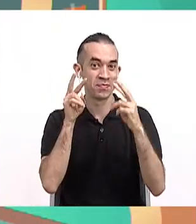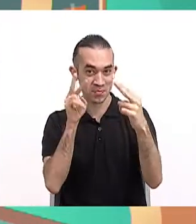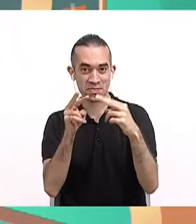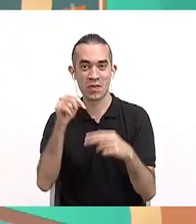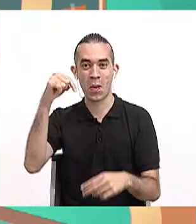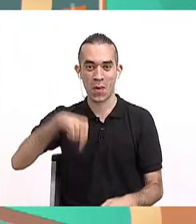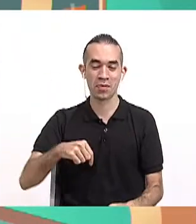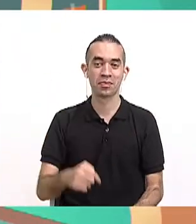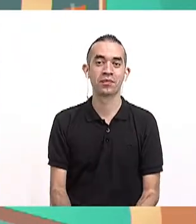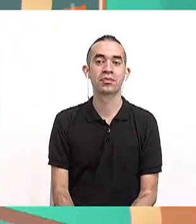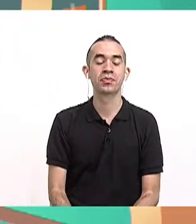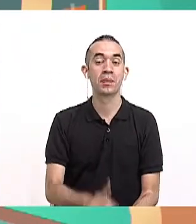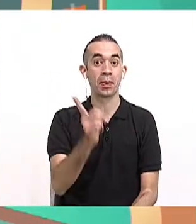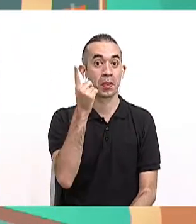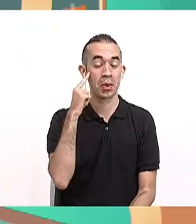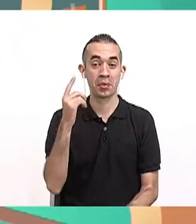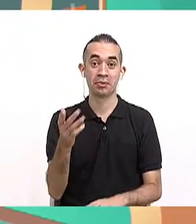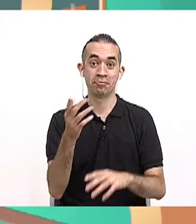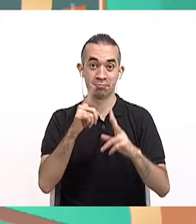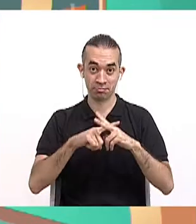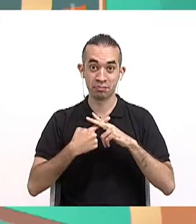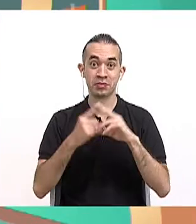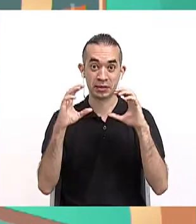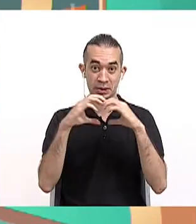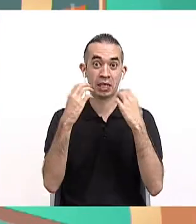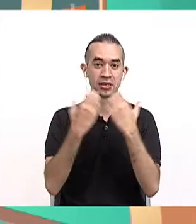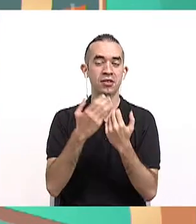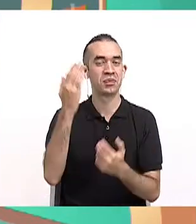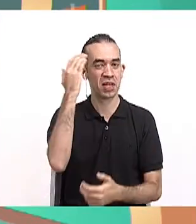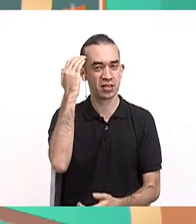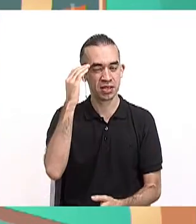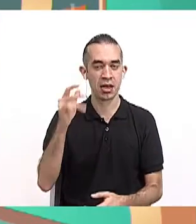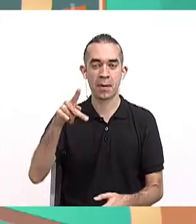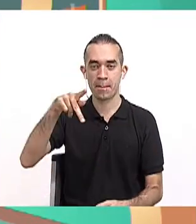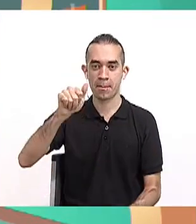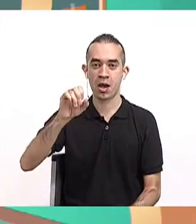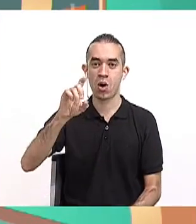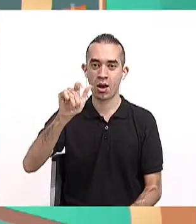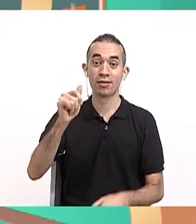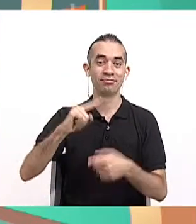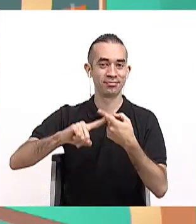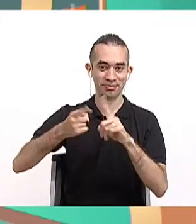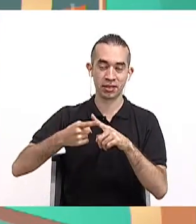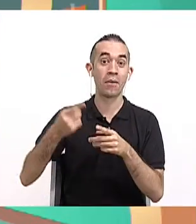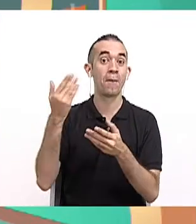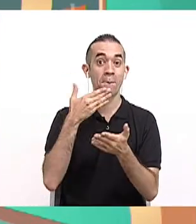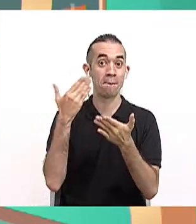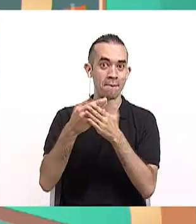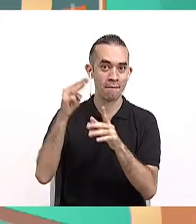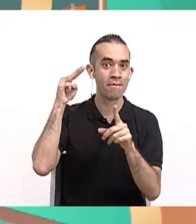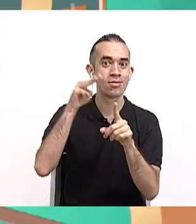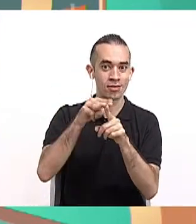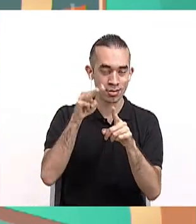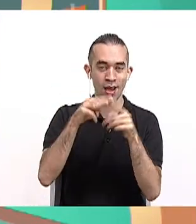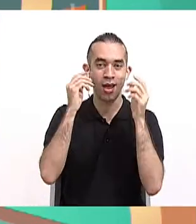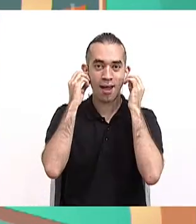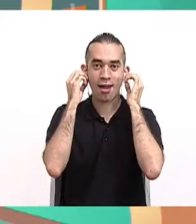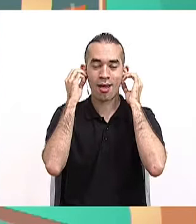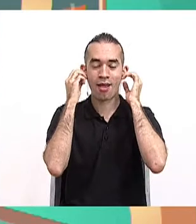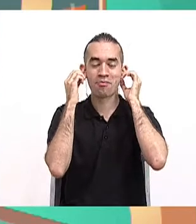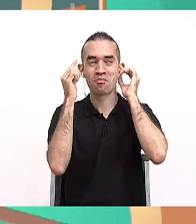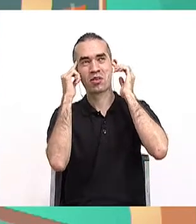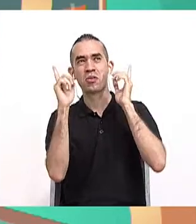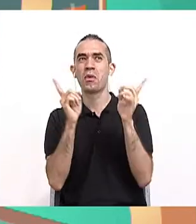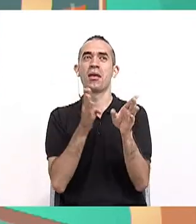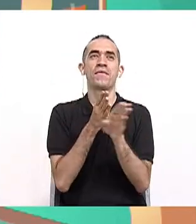before we start our class, I know our friend Paola has a great message for us regarding the major that you're going to